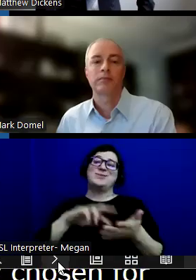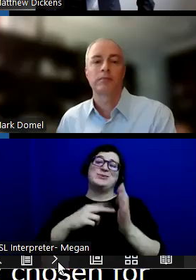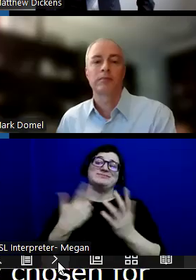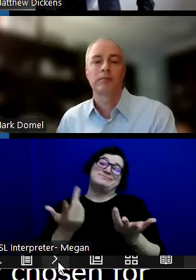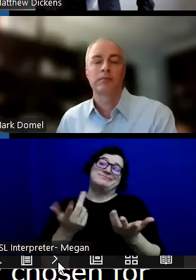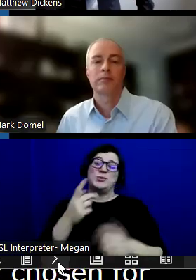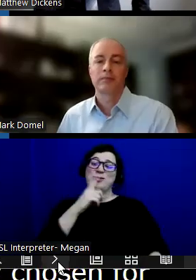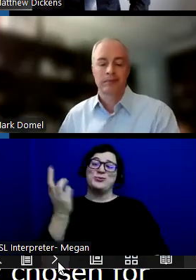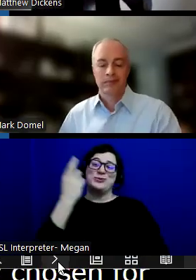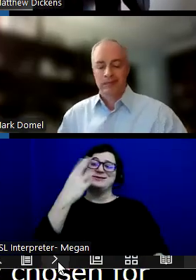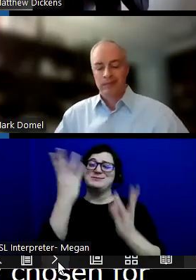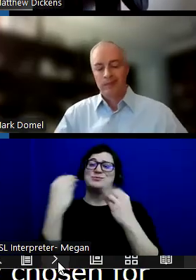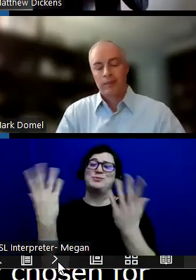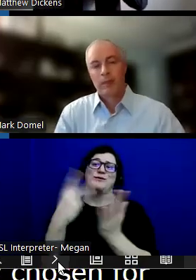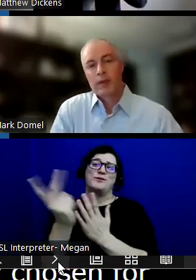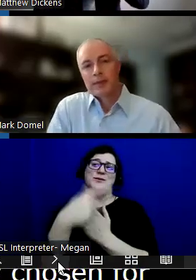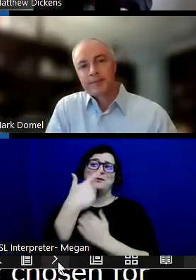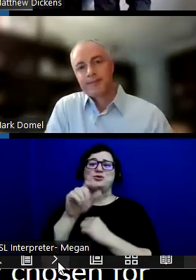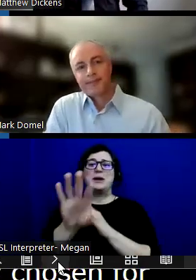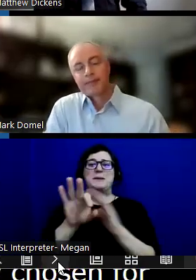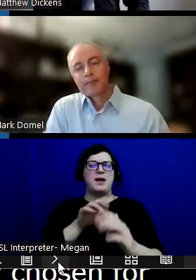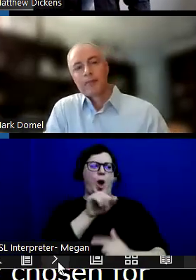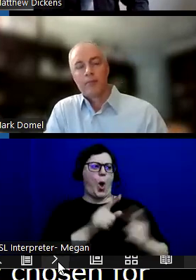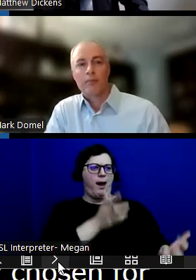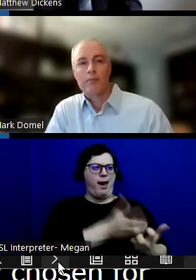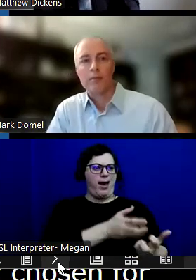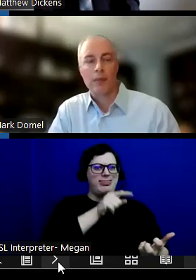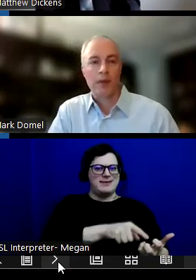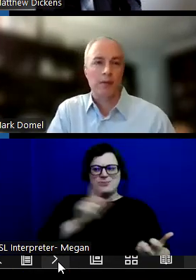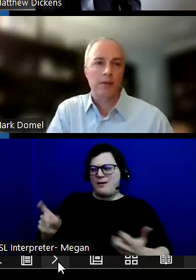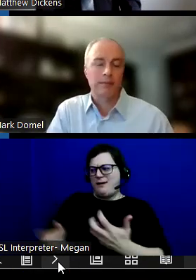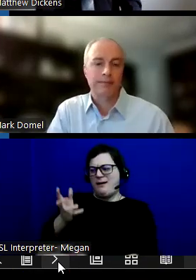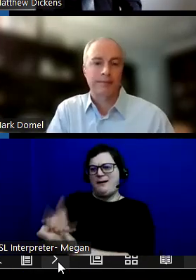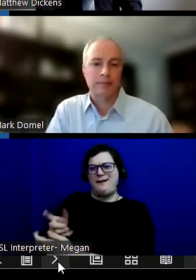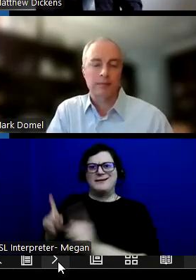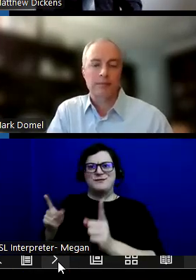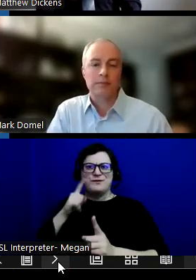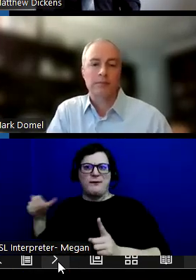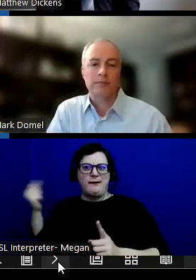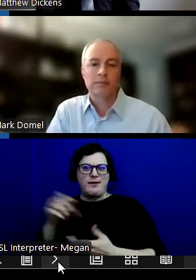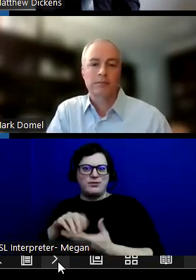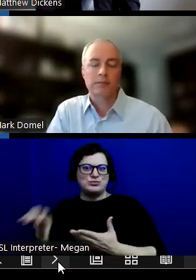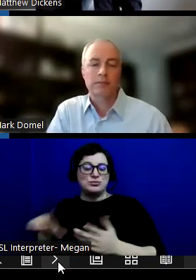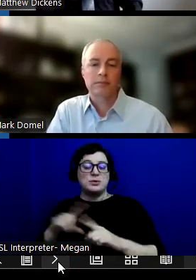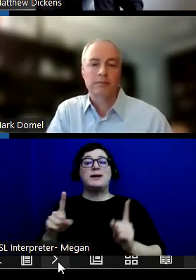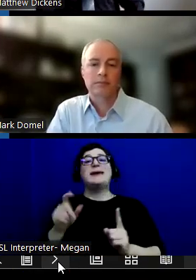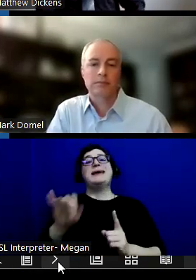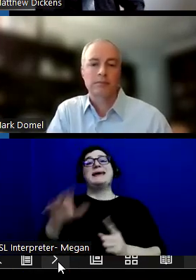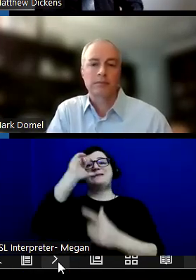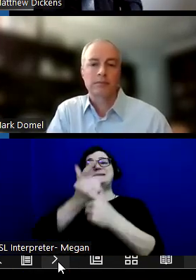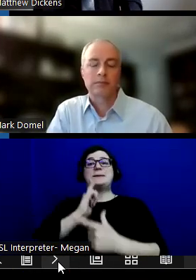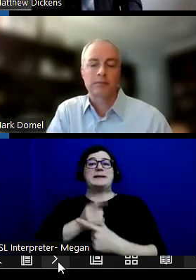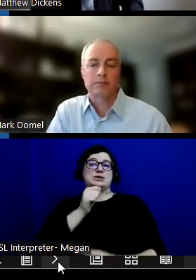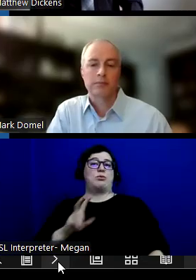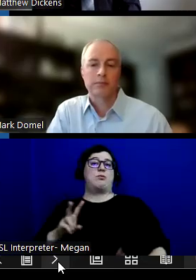can choose per child which educational setting works for them. Any siblings that aren't applying for the program this